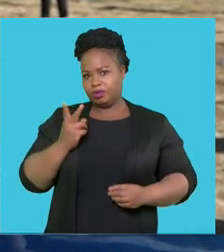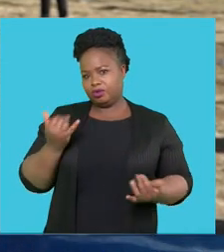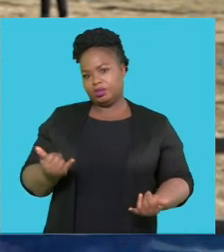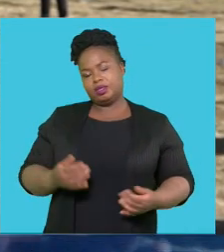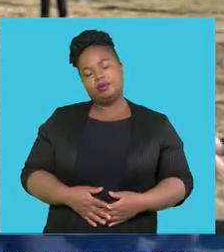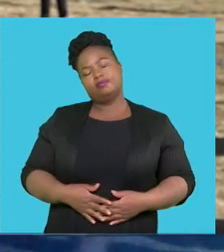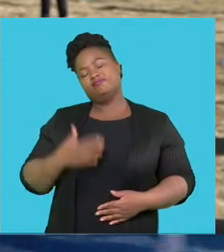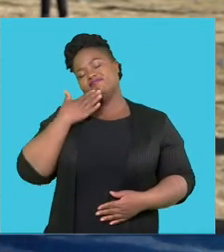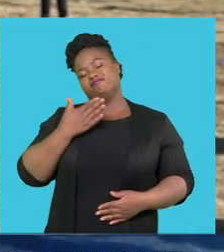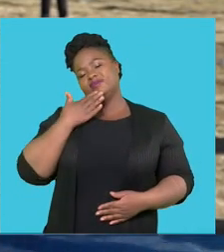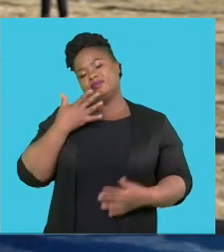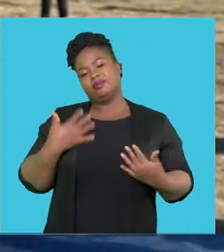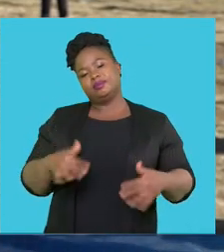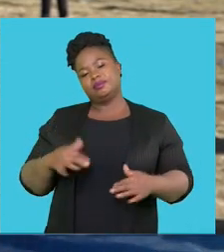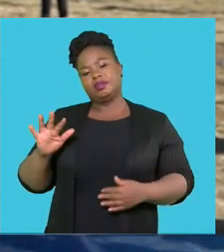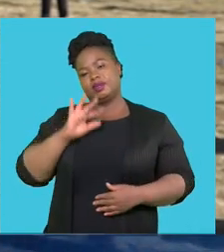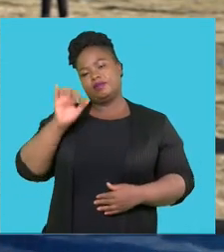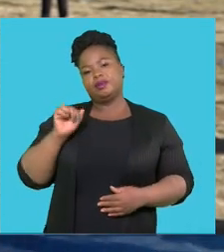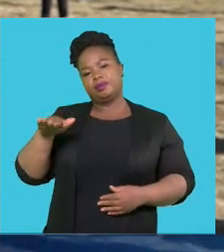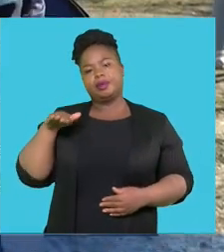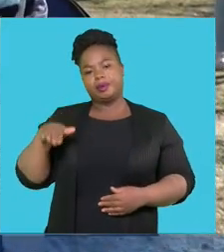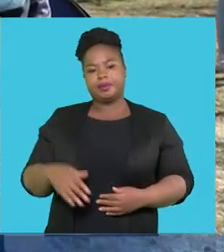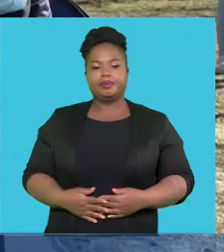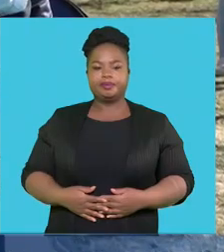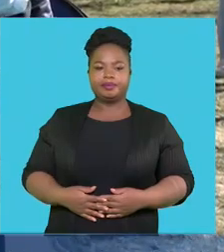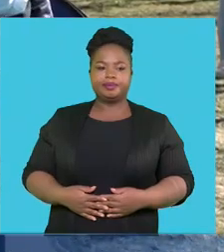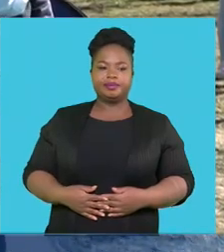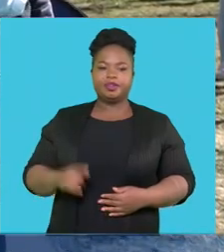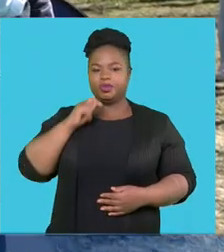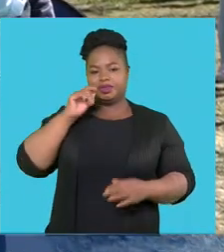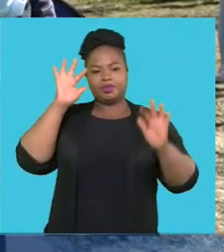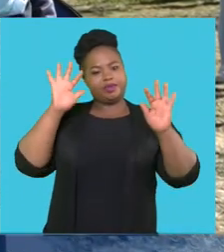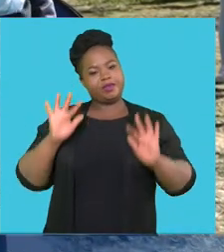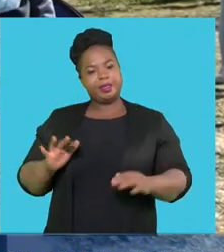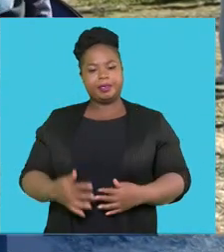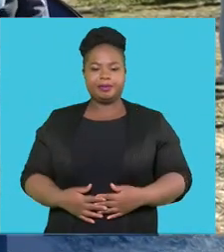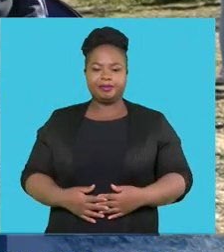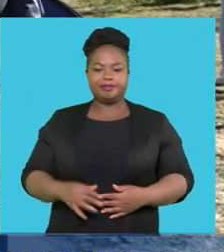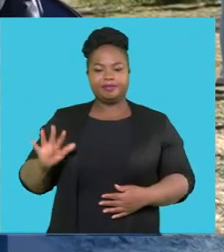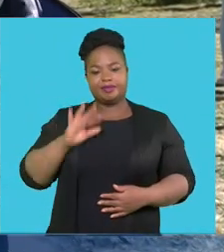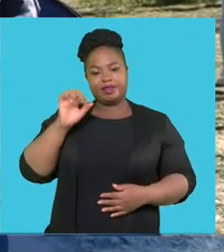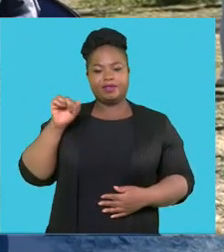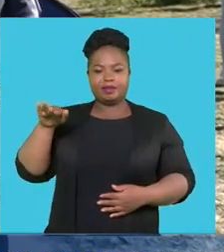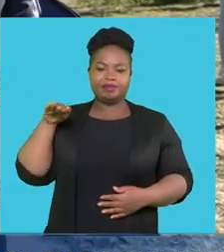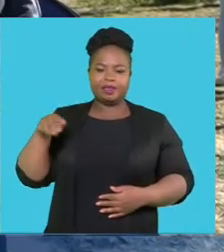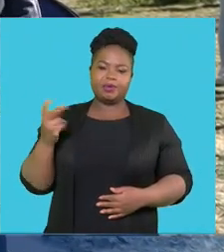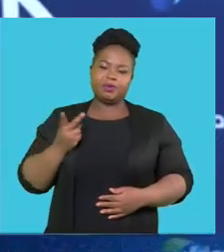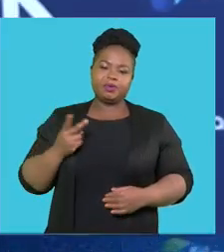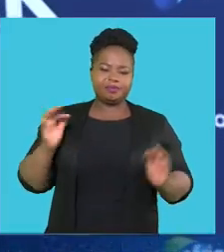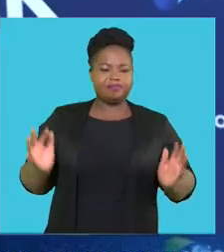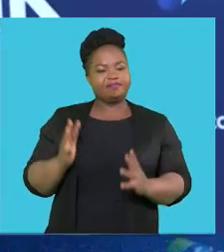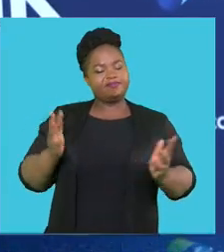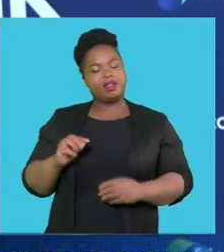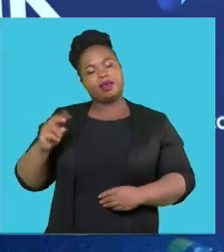namhlanje siyabonga kakhulu ku African Bank. It is wonderful. I-African Bank iphinde yagqugquzela